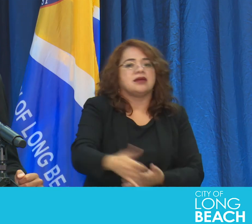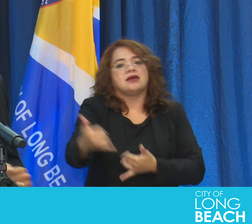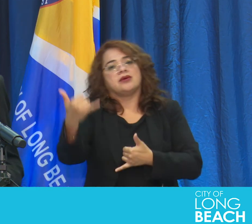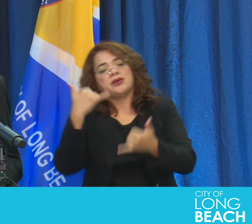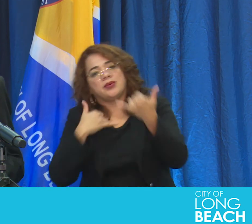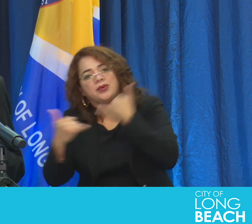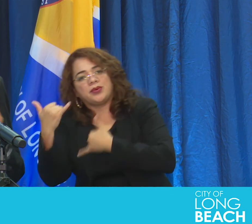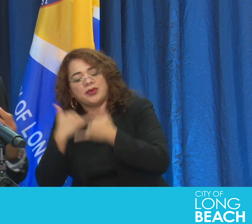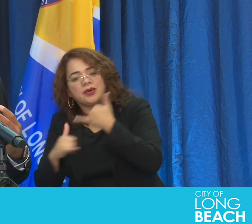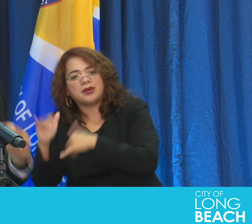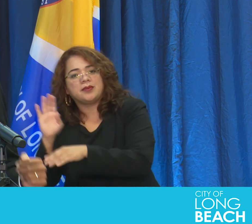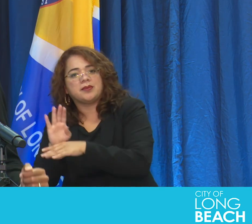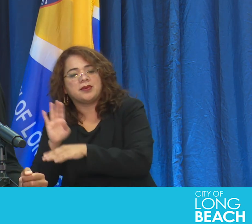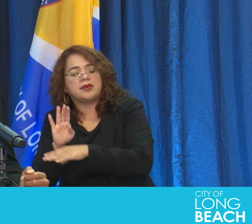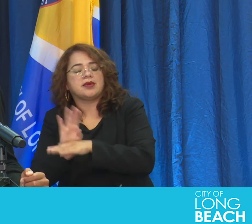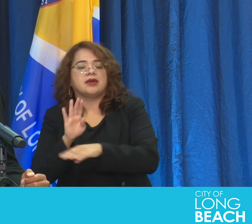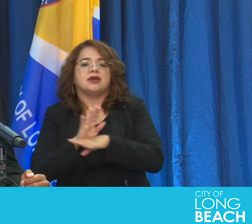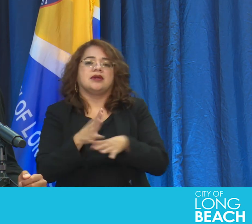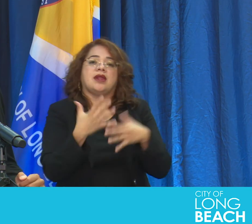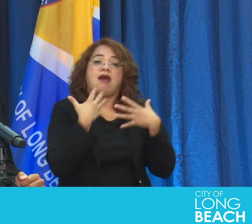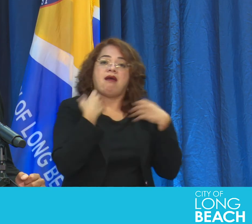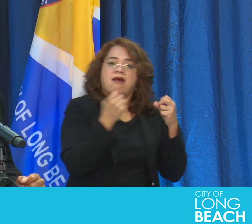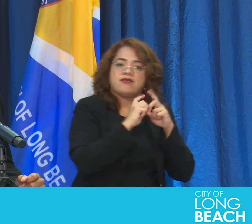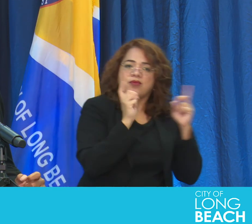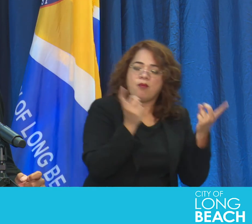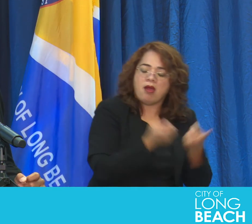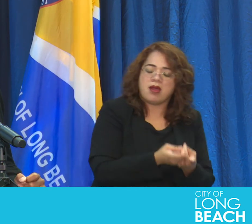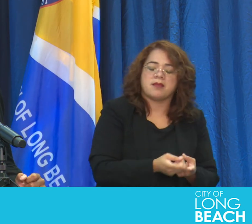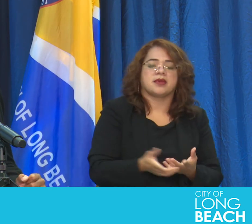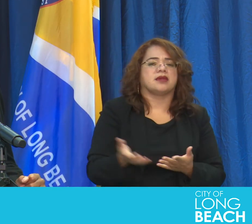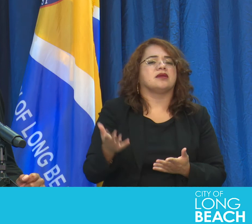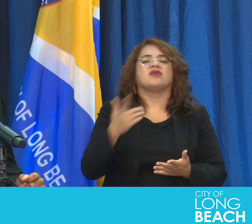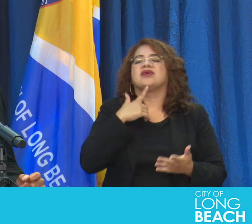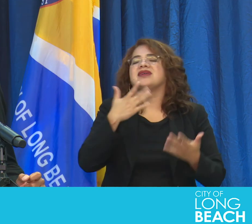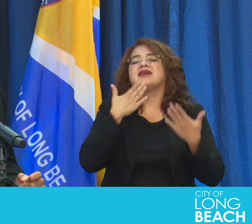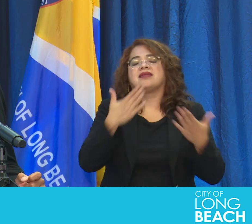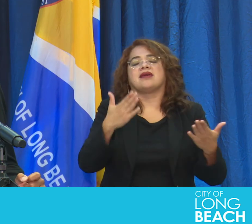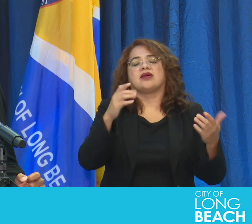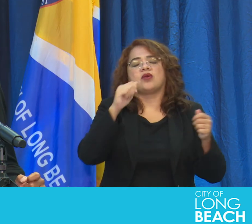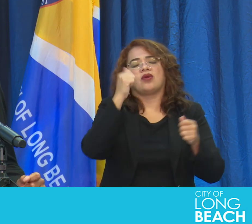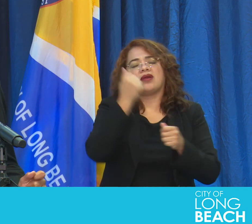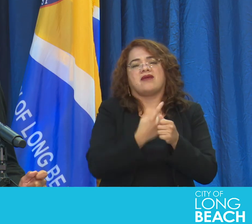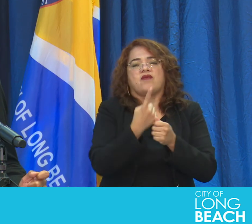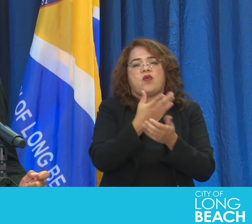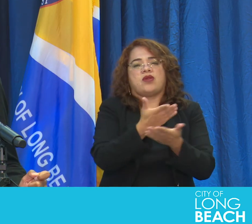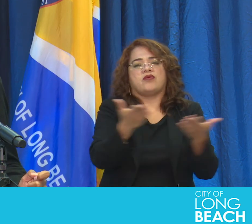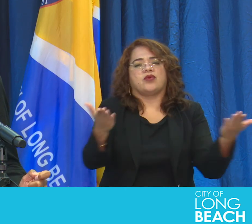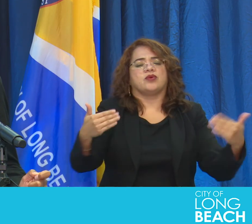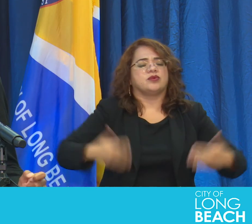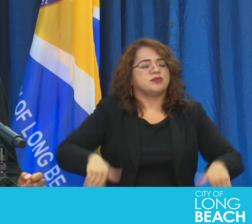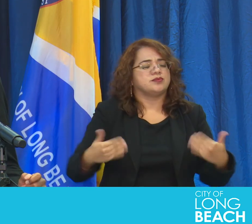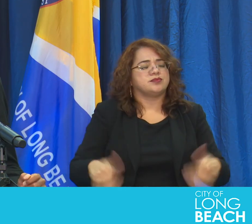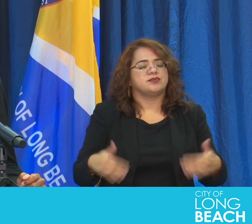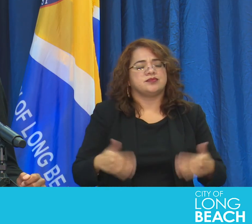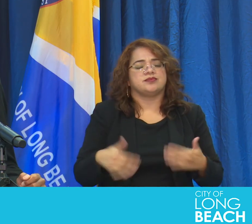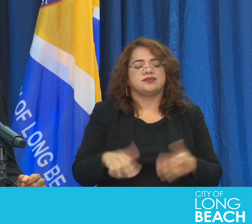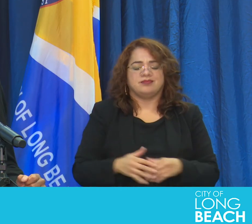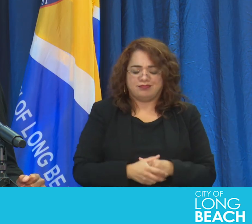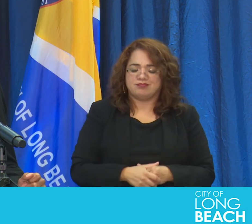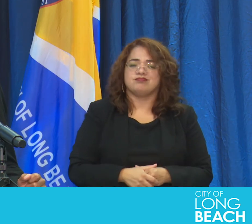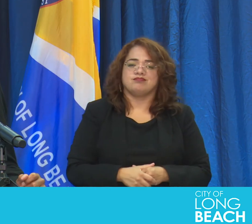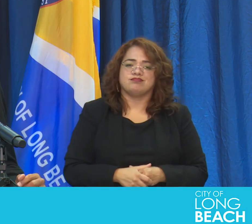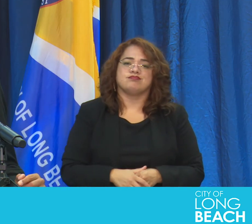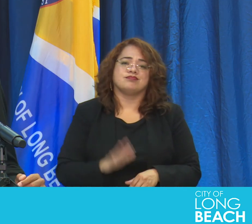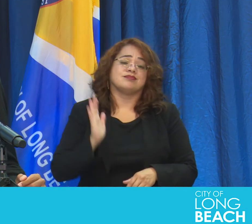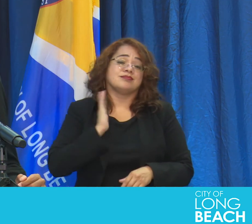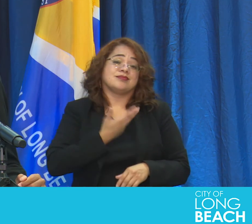for businesses. They're working with our health department. So just thank you every single person for that really great work. Also, just want to just make a note to our